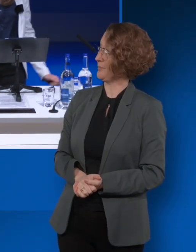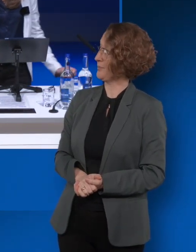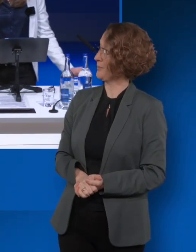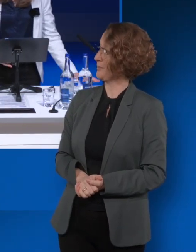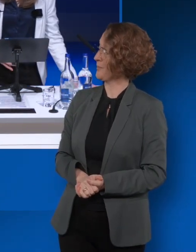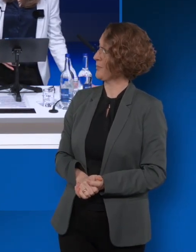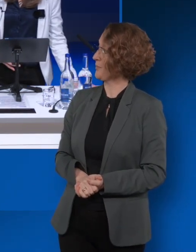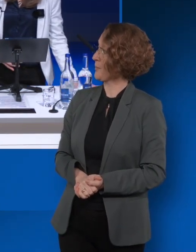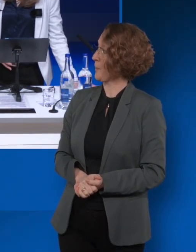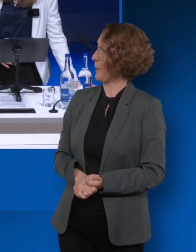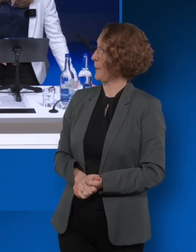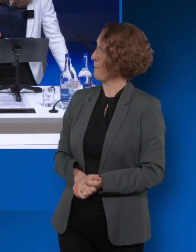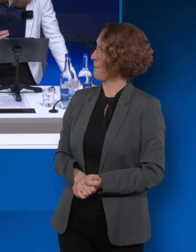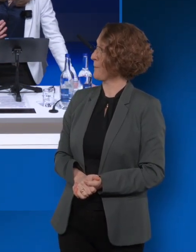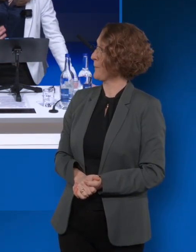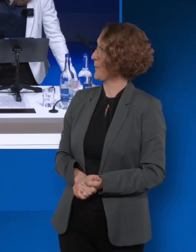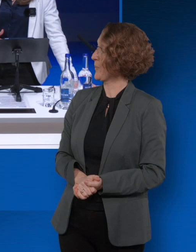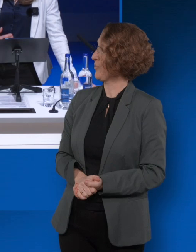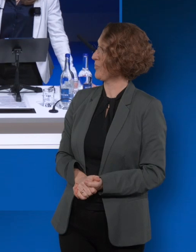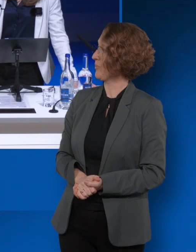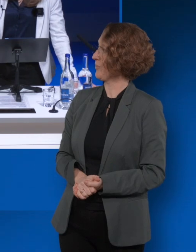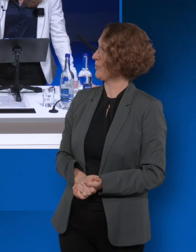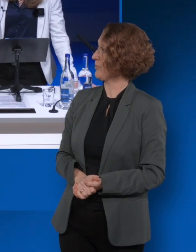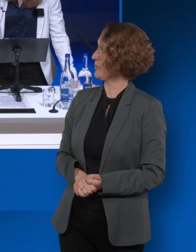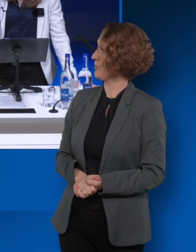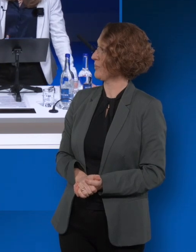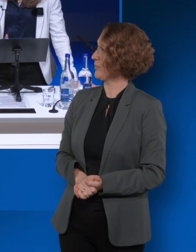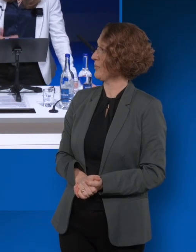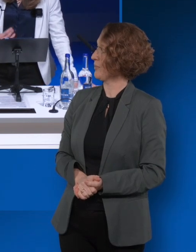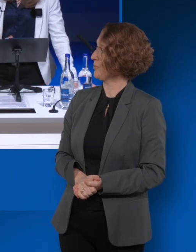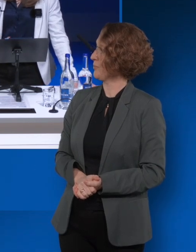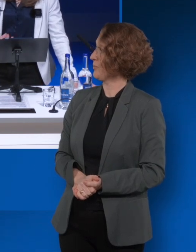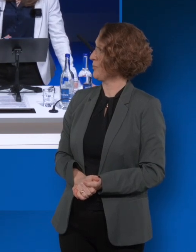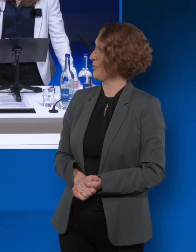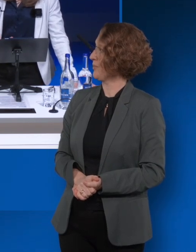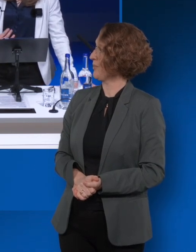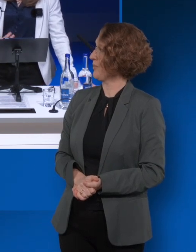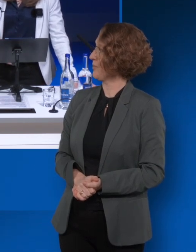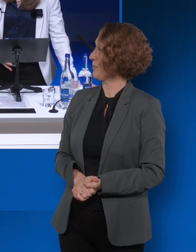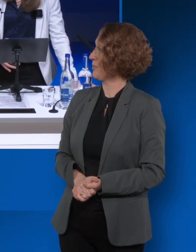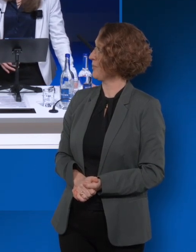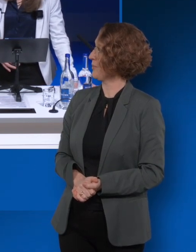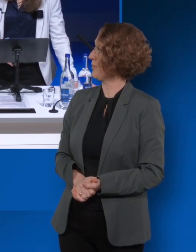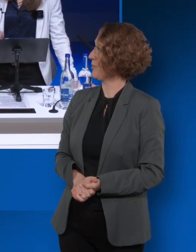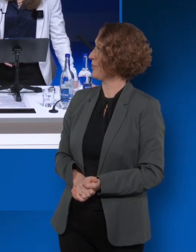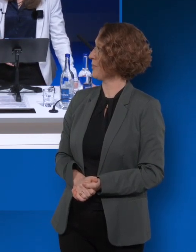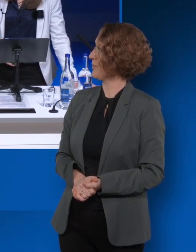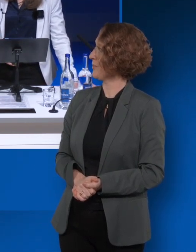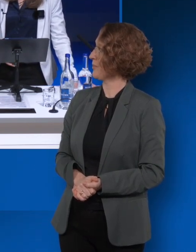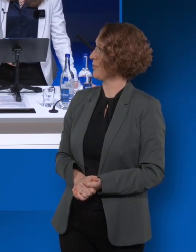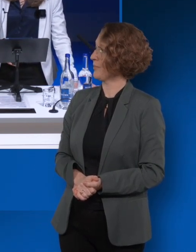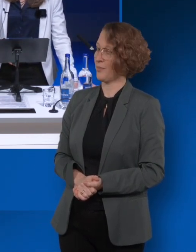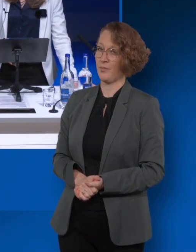accounts for all of our actions, our most private thoughts, our beliefs. All our actions are the products of the activity of our